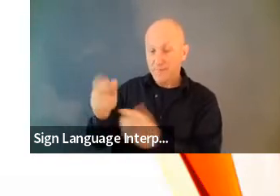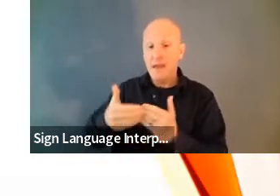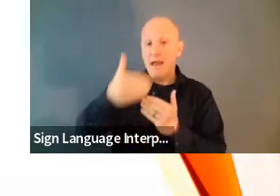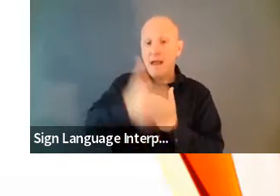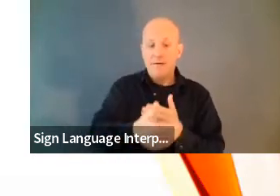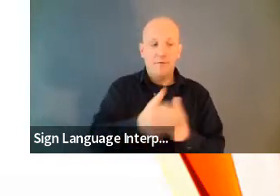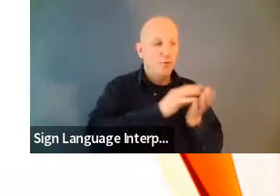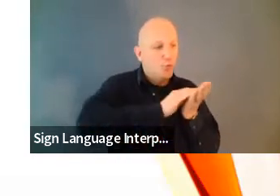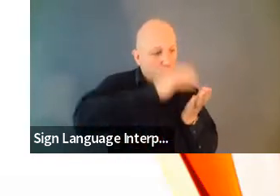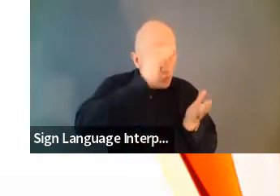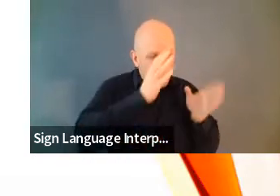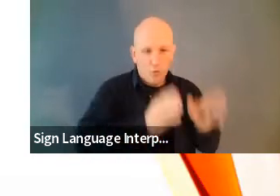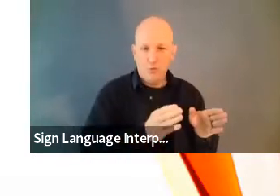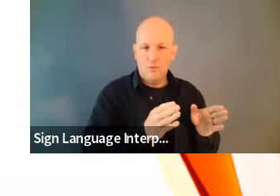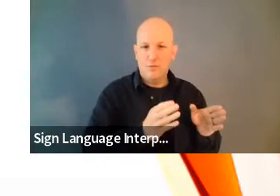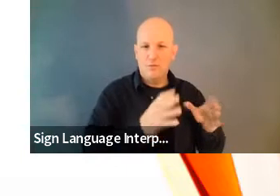gallery view.